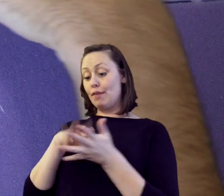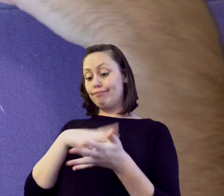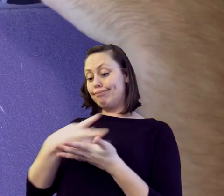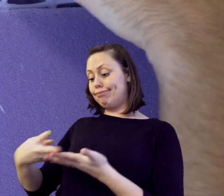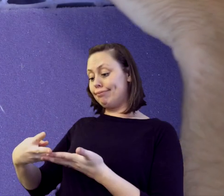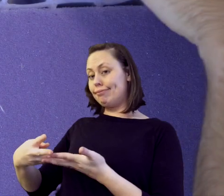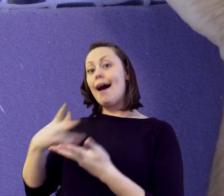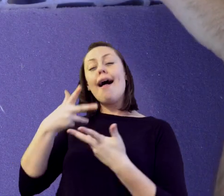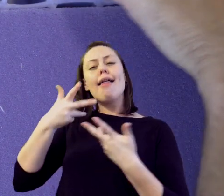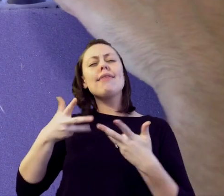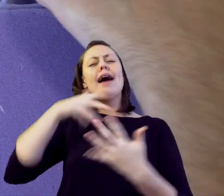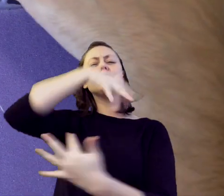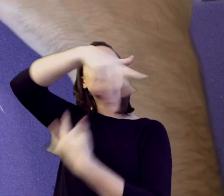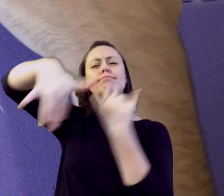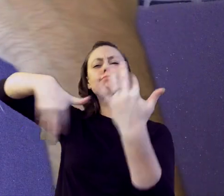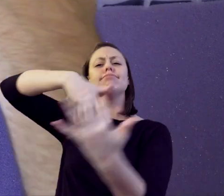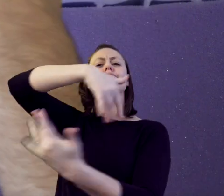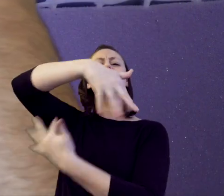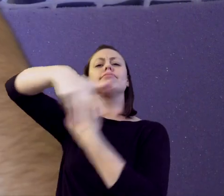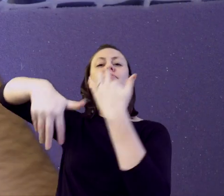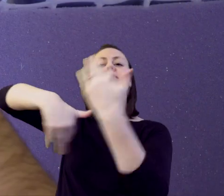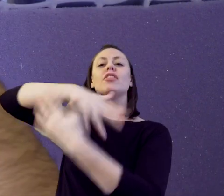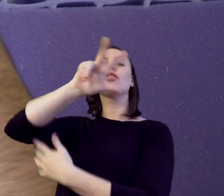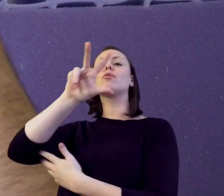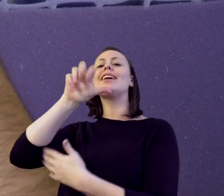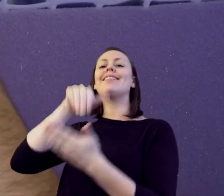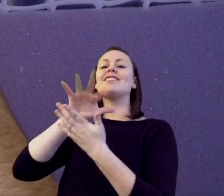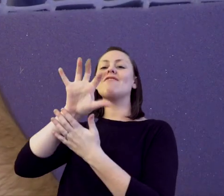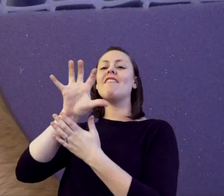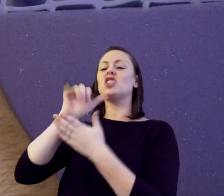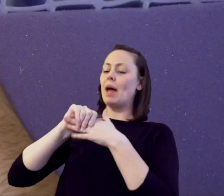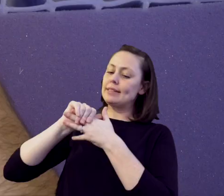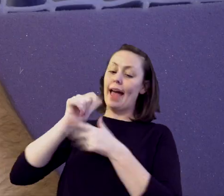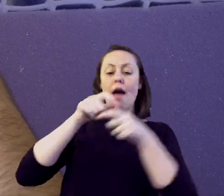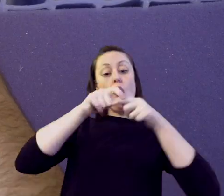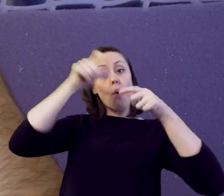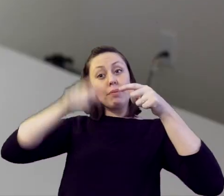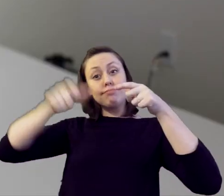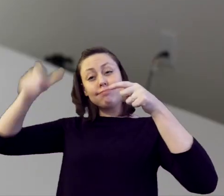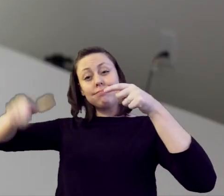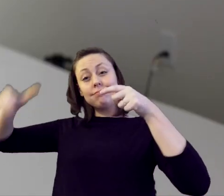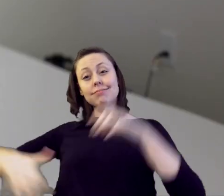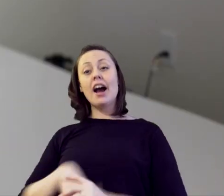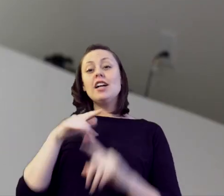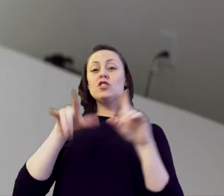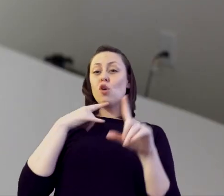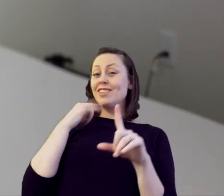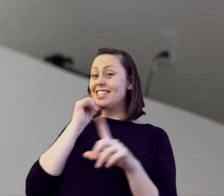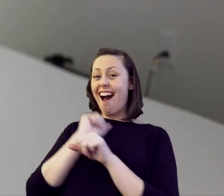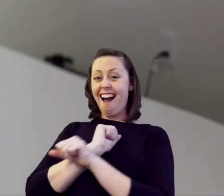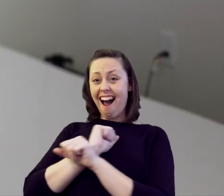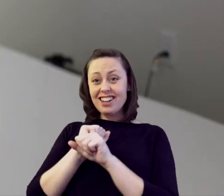grid allows air to flow freely through 2,500 plus open air channels. And since the mattress